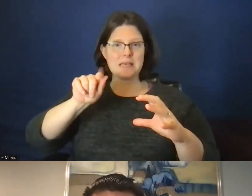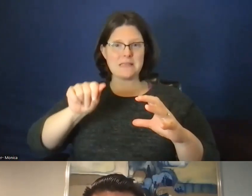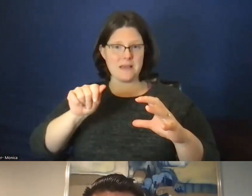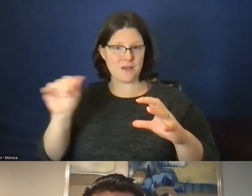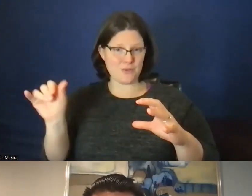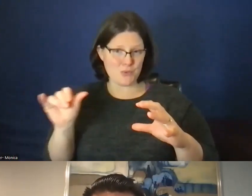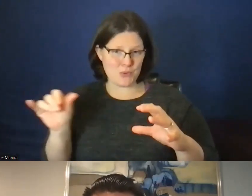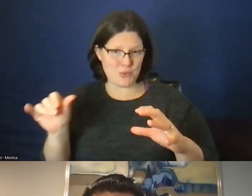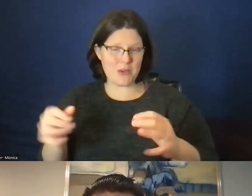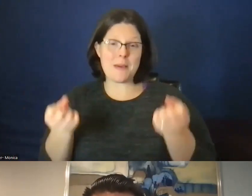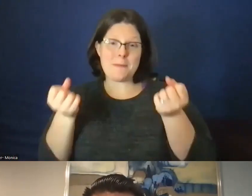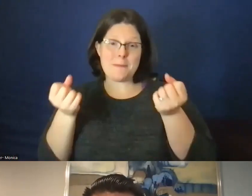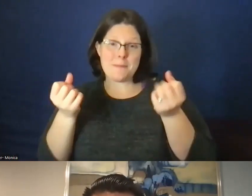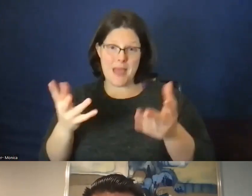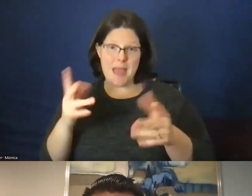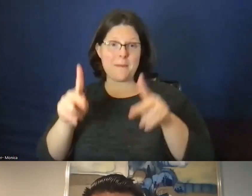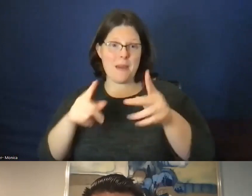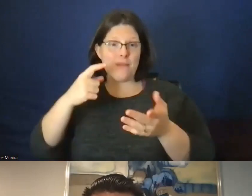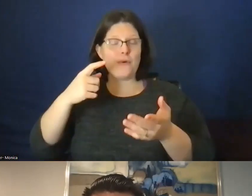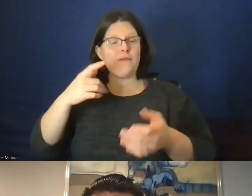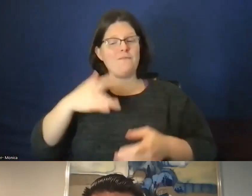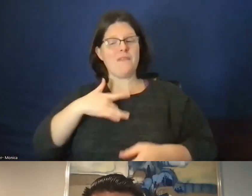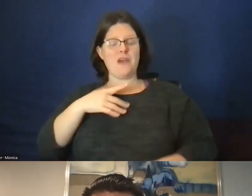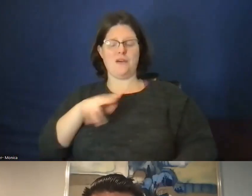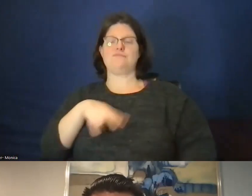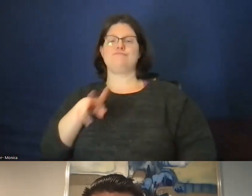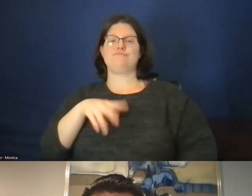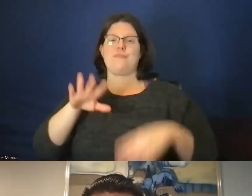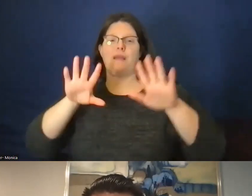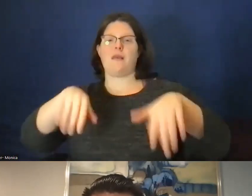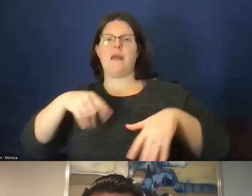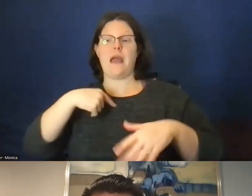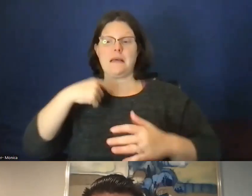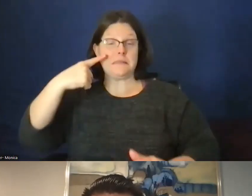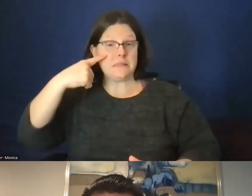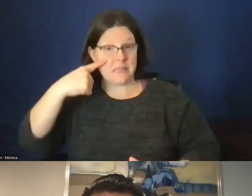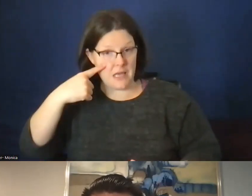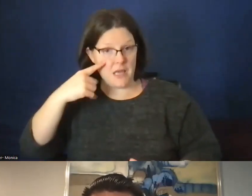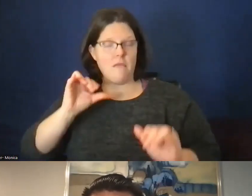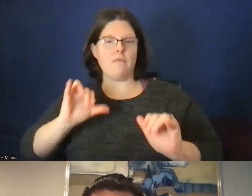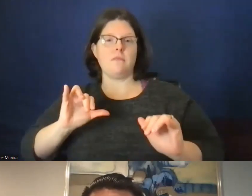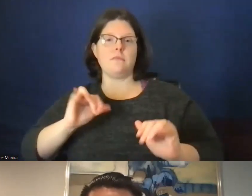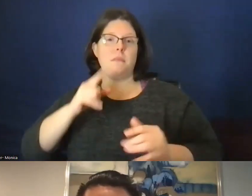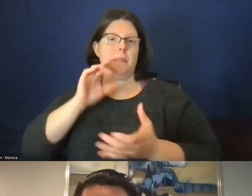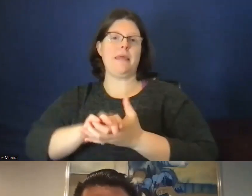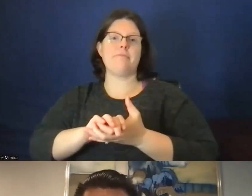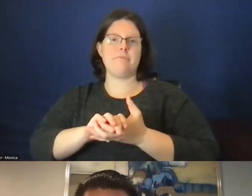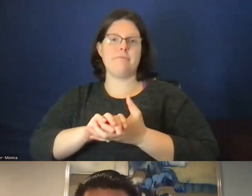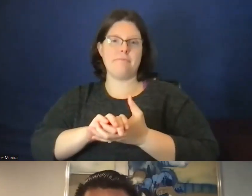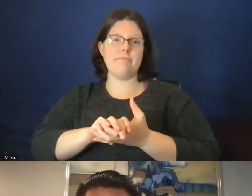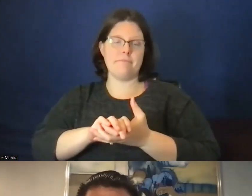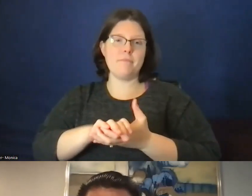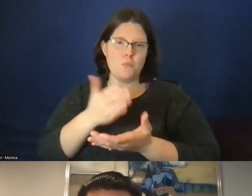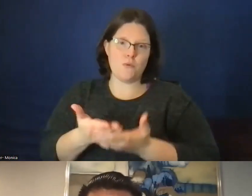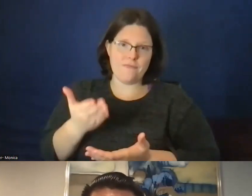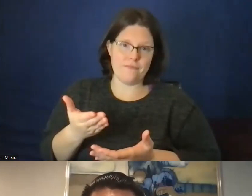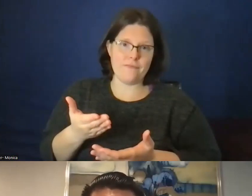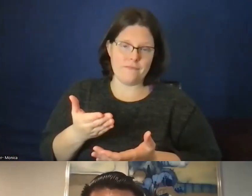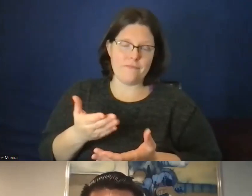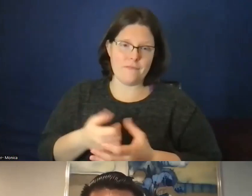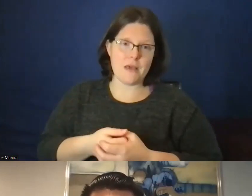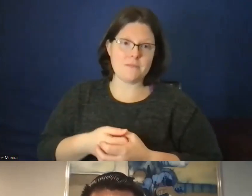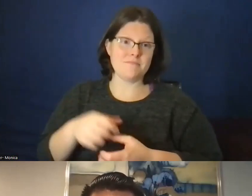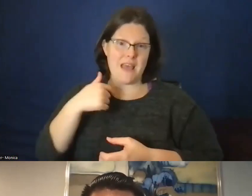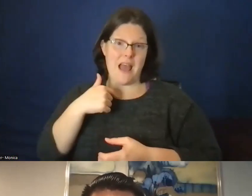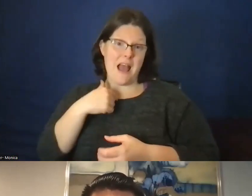know a lot of people are seeing as believing types of thought, and I can assure you that I